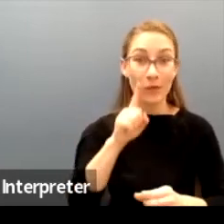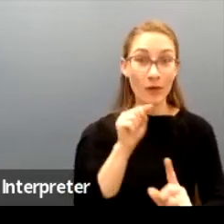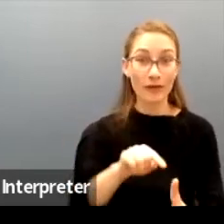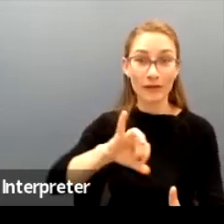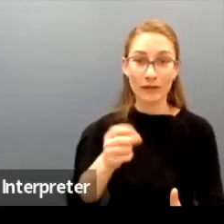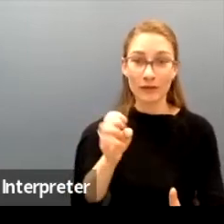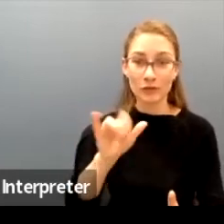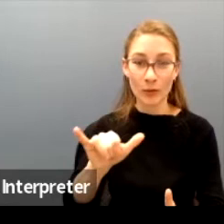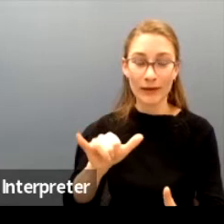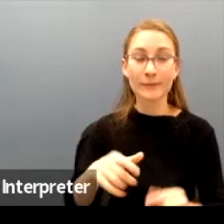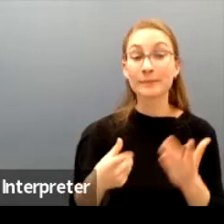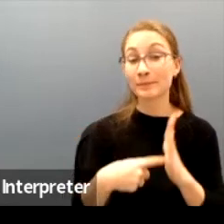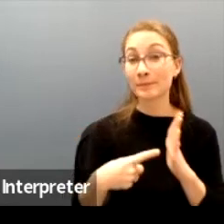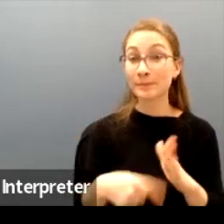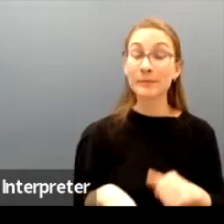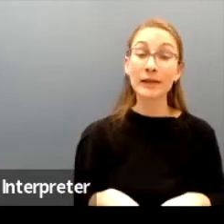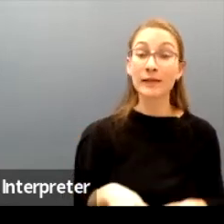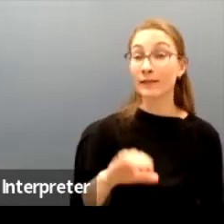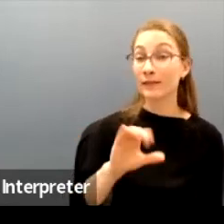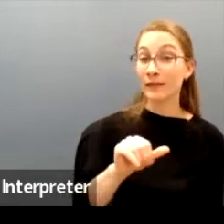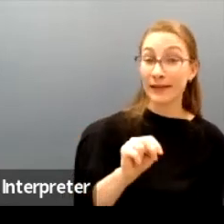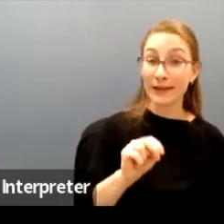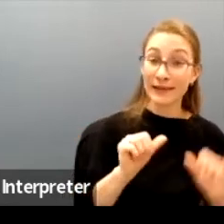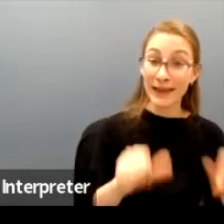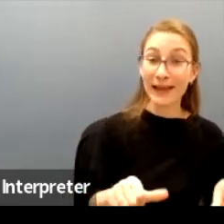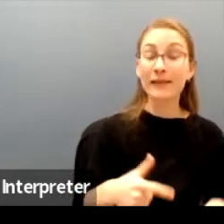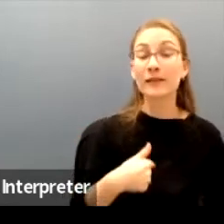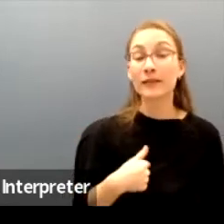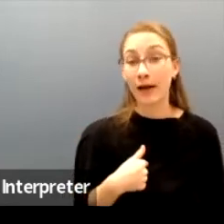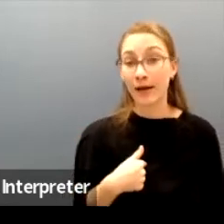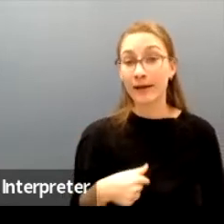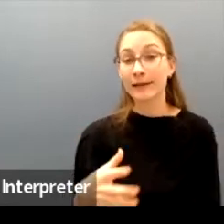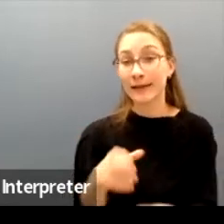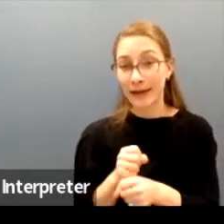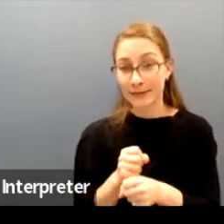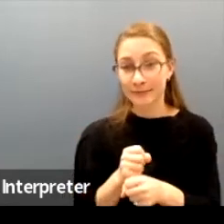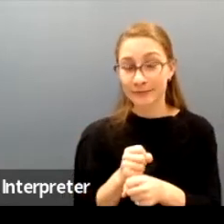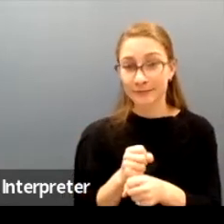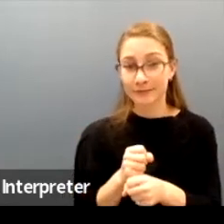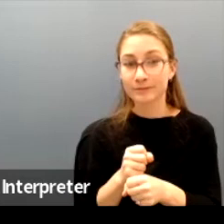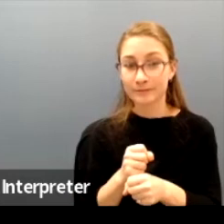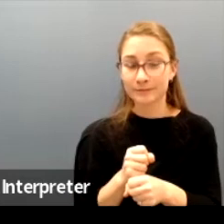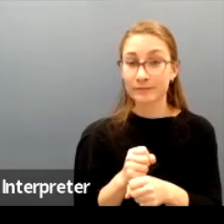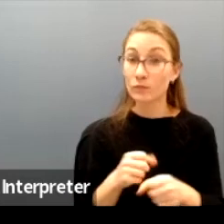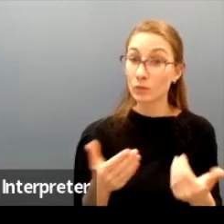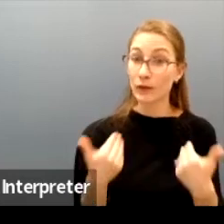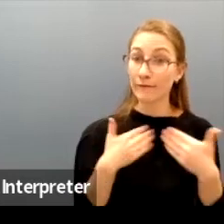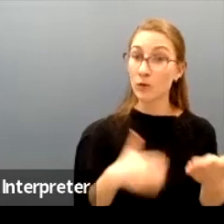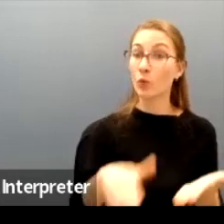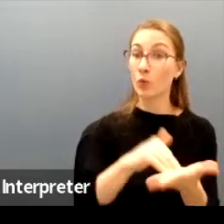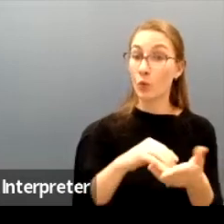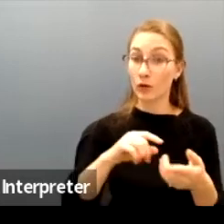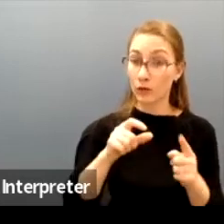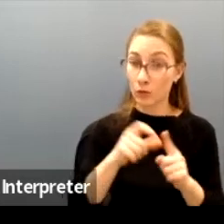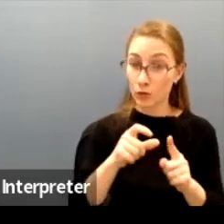for him would be can, I, get. So we have, again, that core word question, can I get?